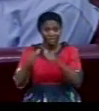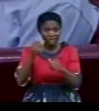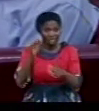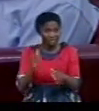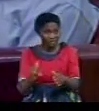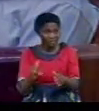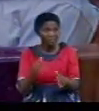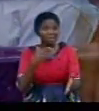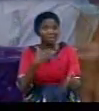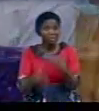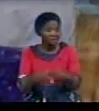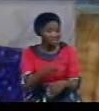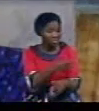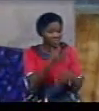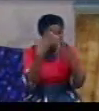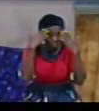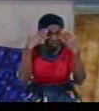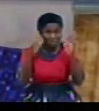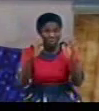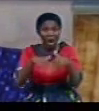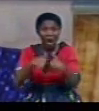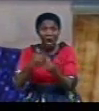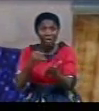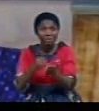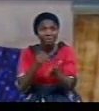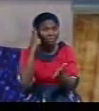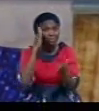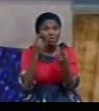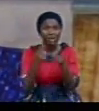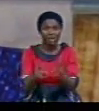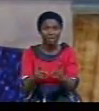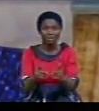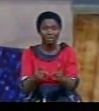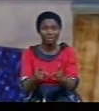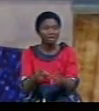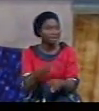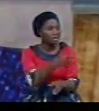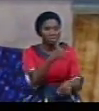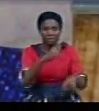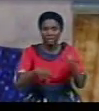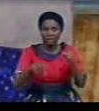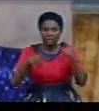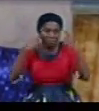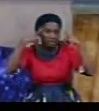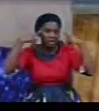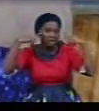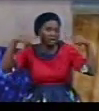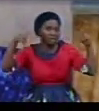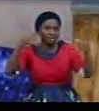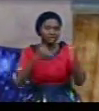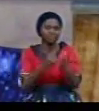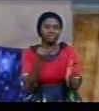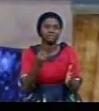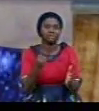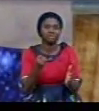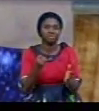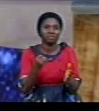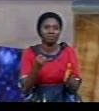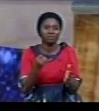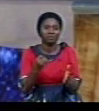they don't know how it will happen they cannot declare a virgin shall